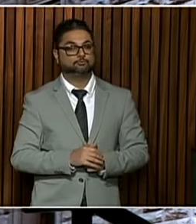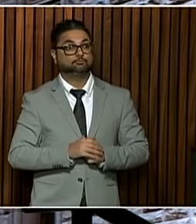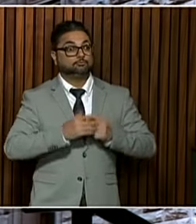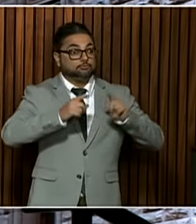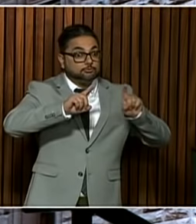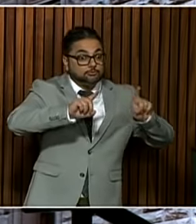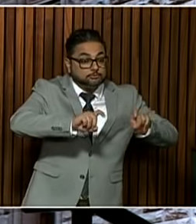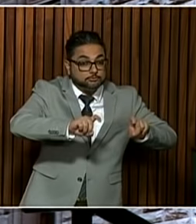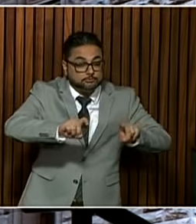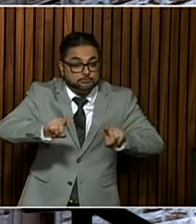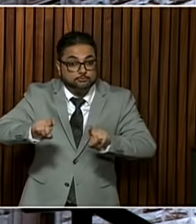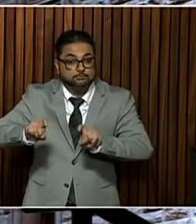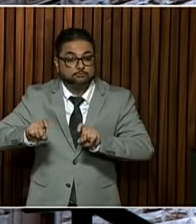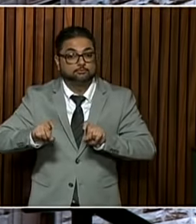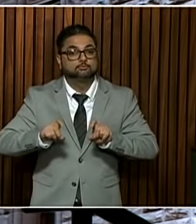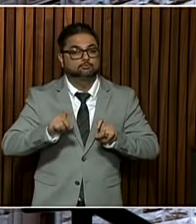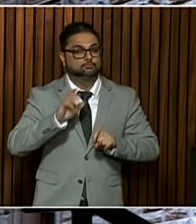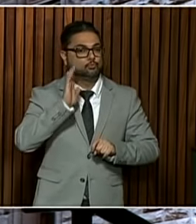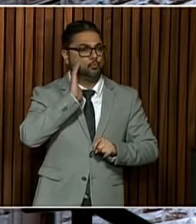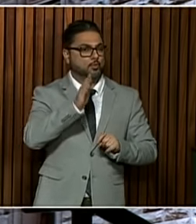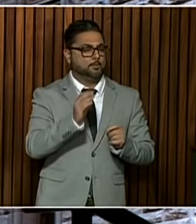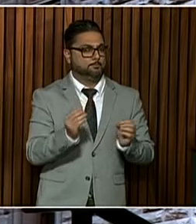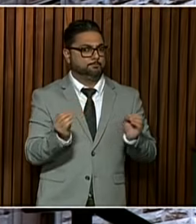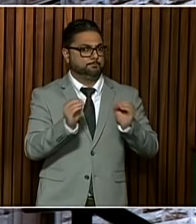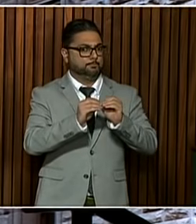we're altering our protocol to make it more